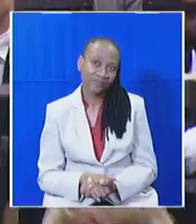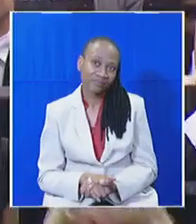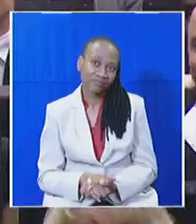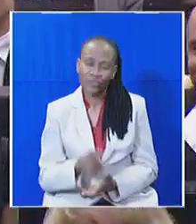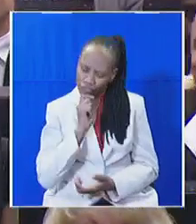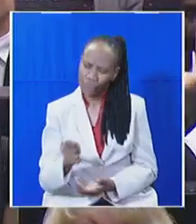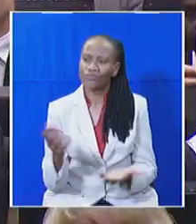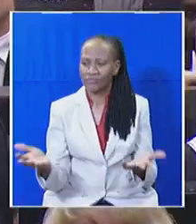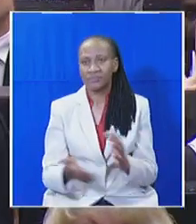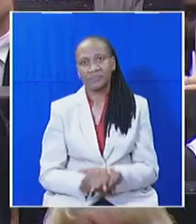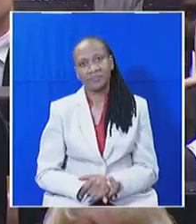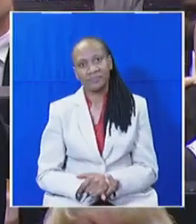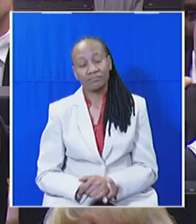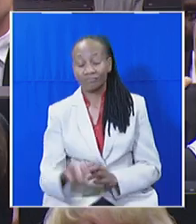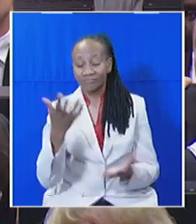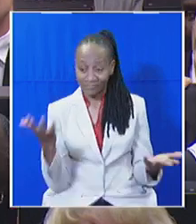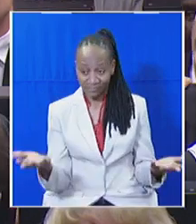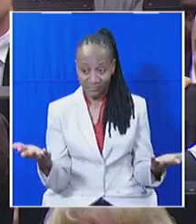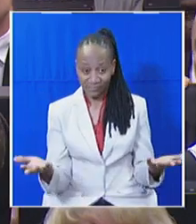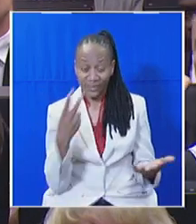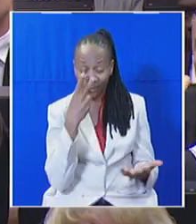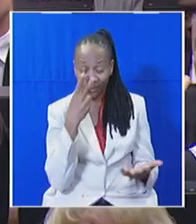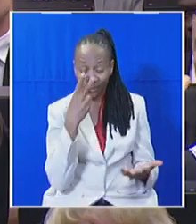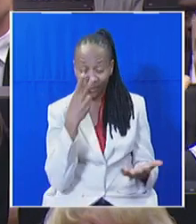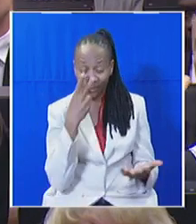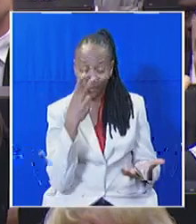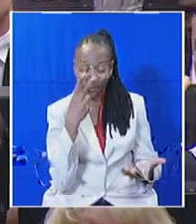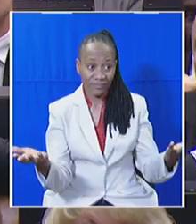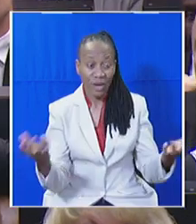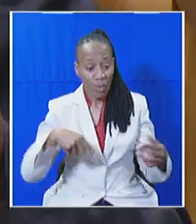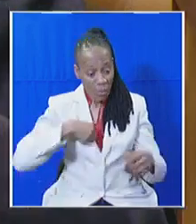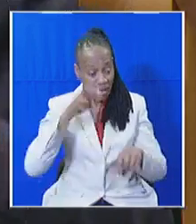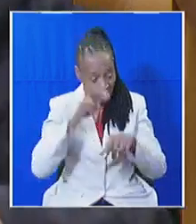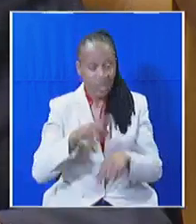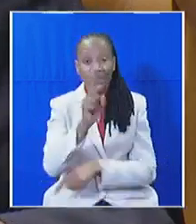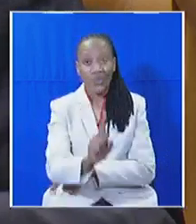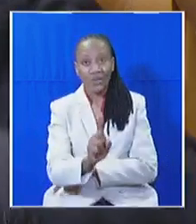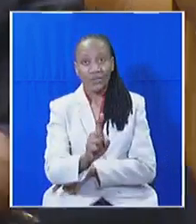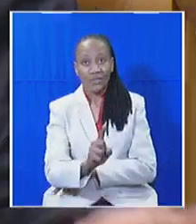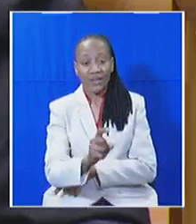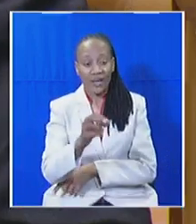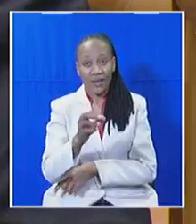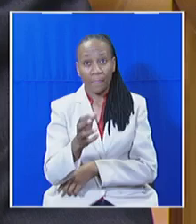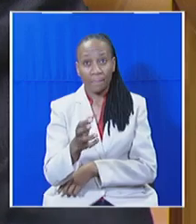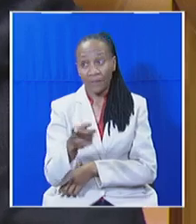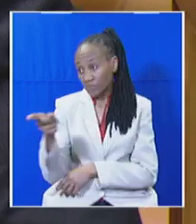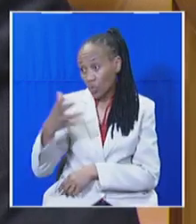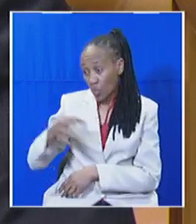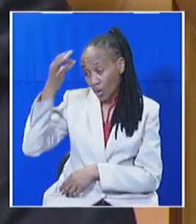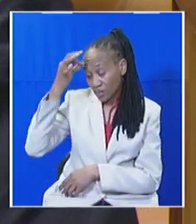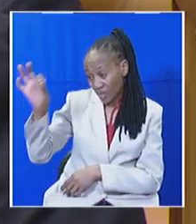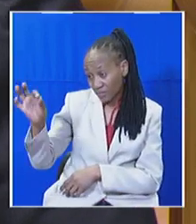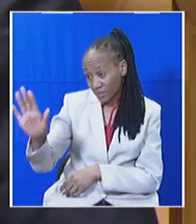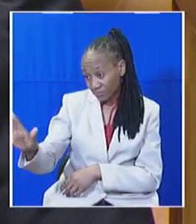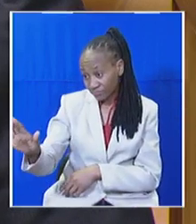Absolutely. You see, one of the things, if you want to be a government, unless you want to run a government from